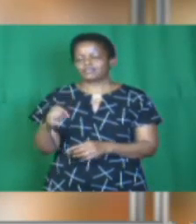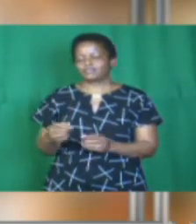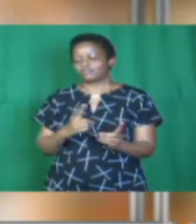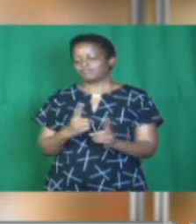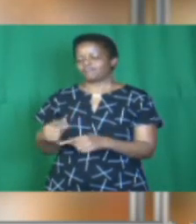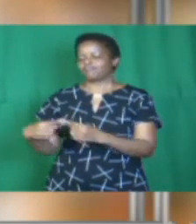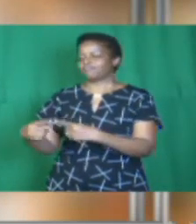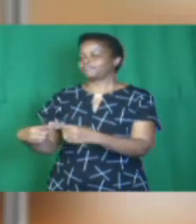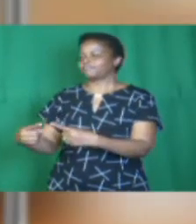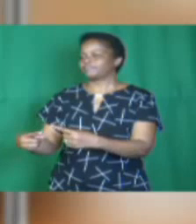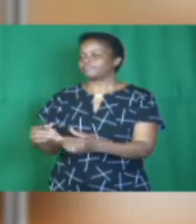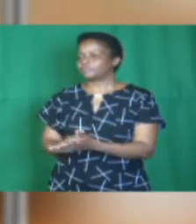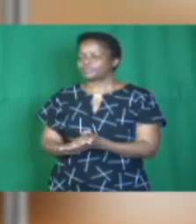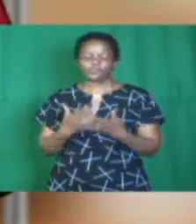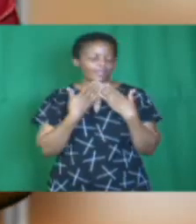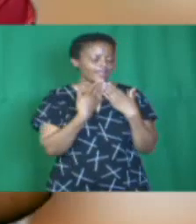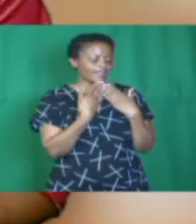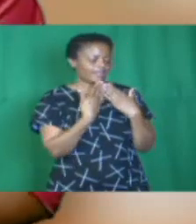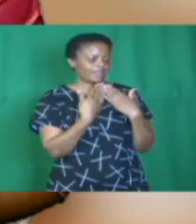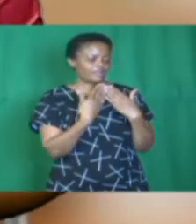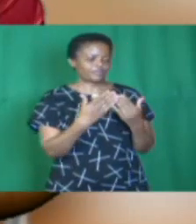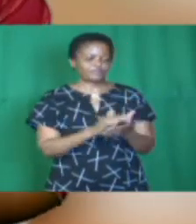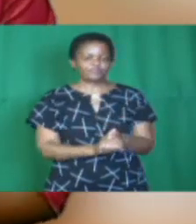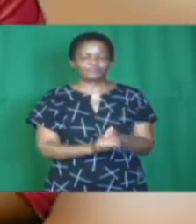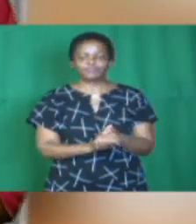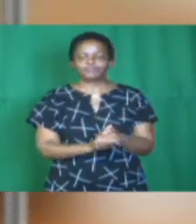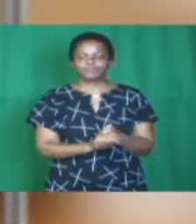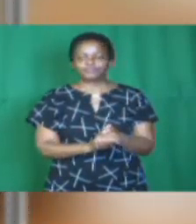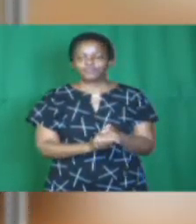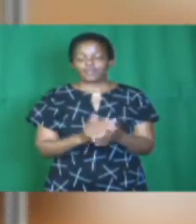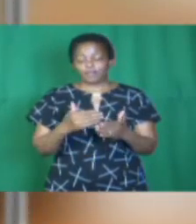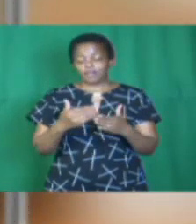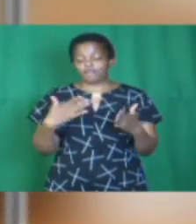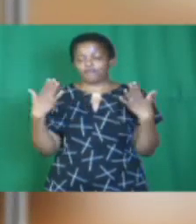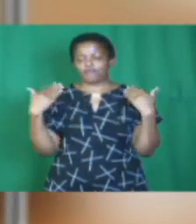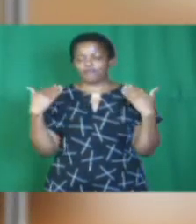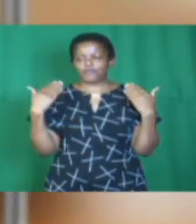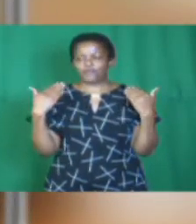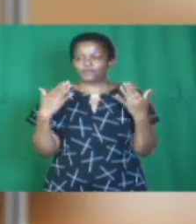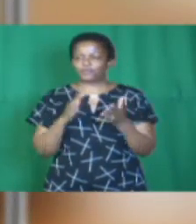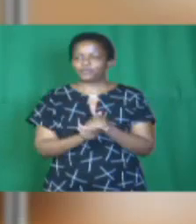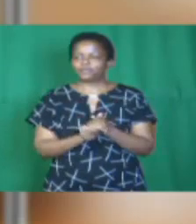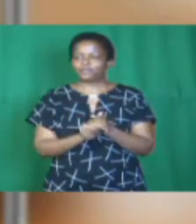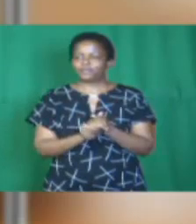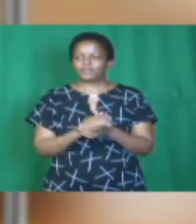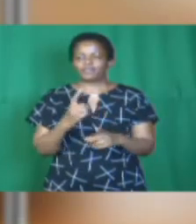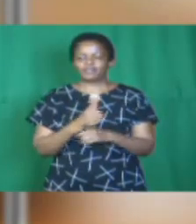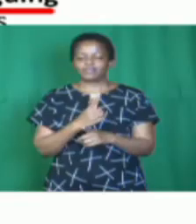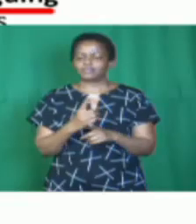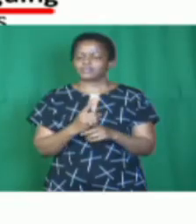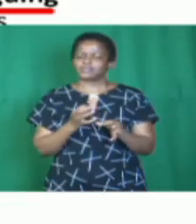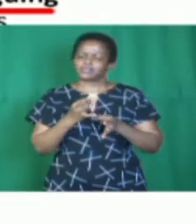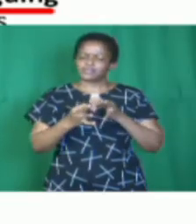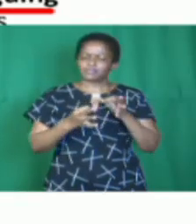class. Okay, thank you so much. Okay, before the short break, we were on describing